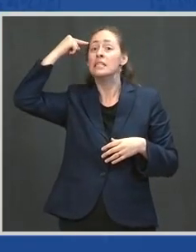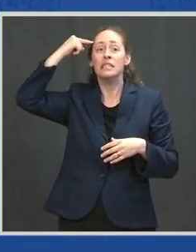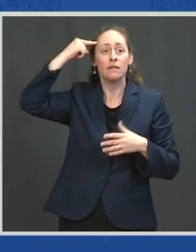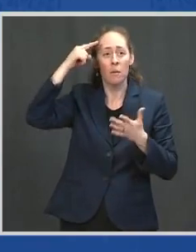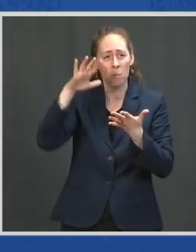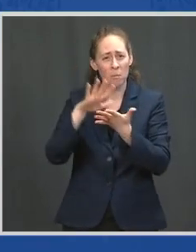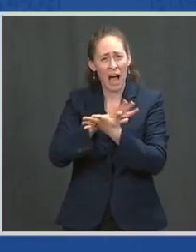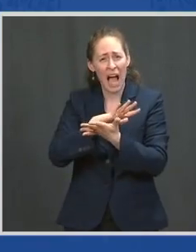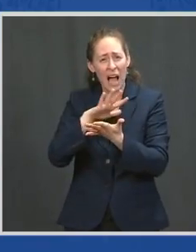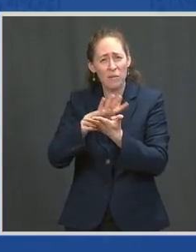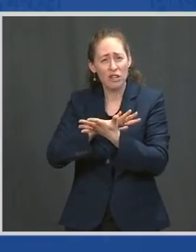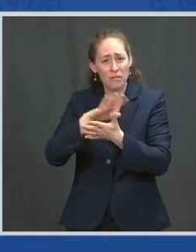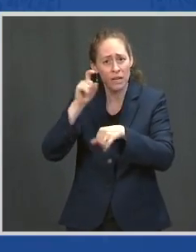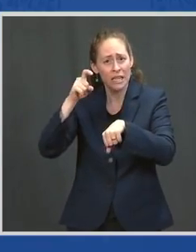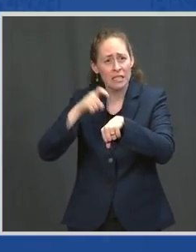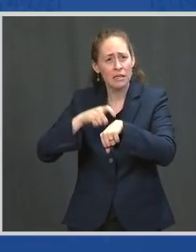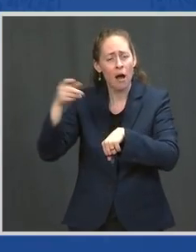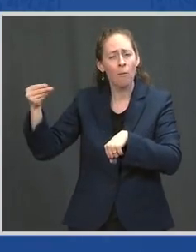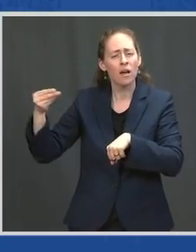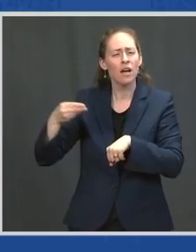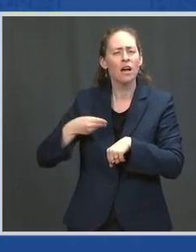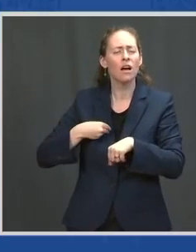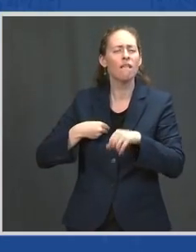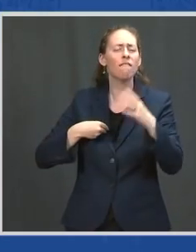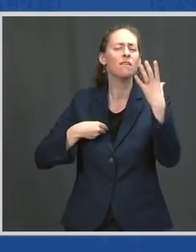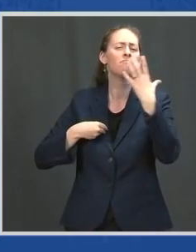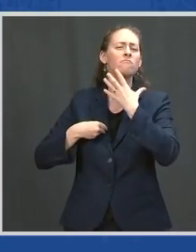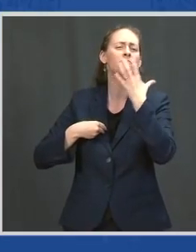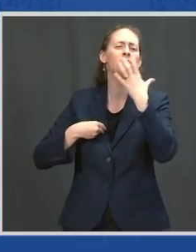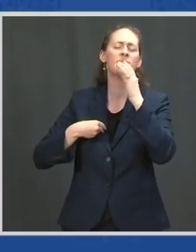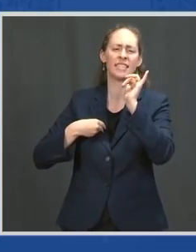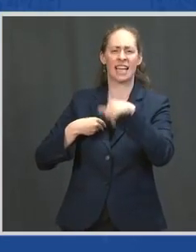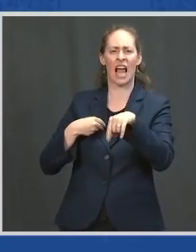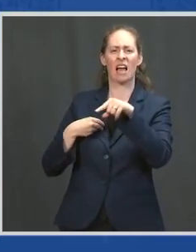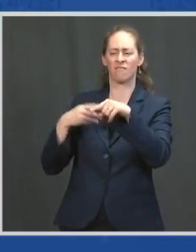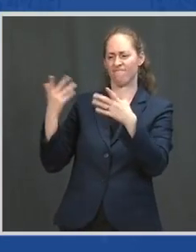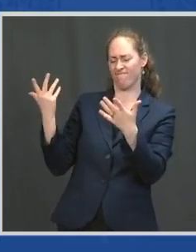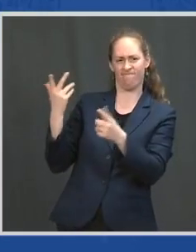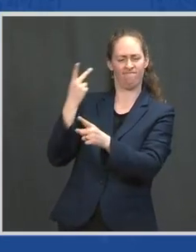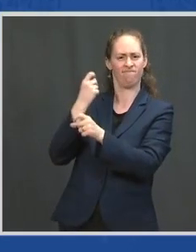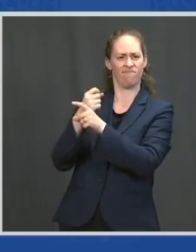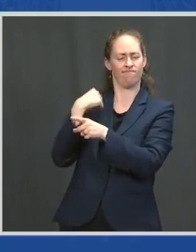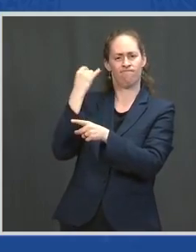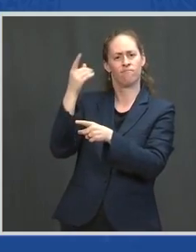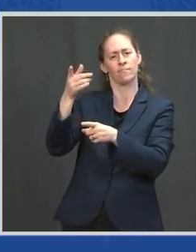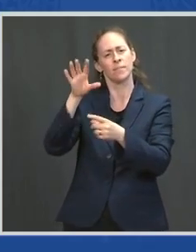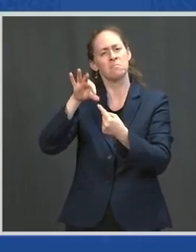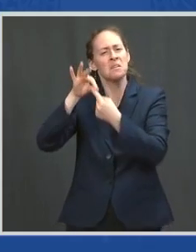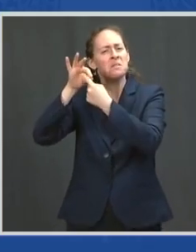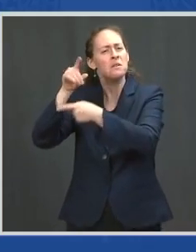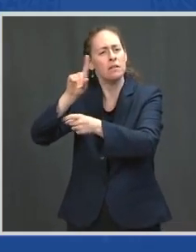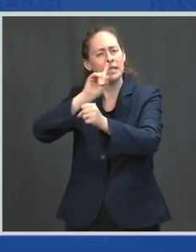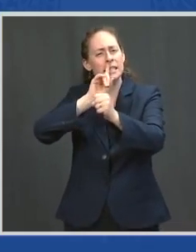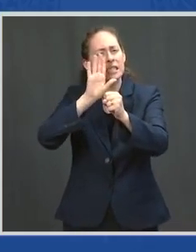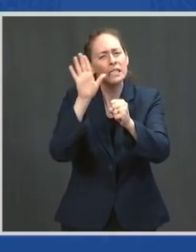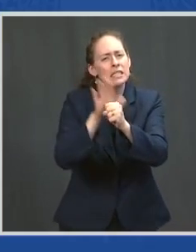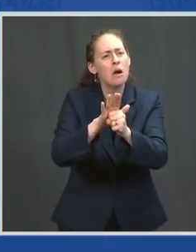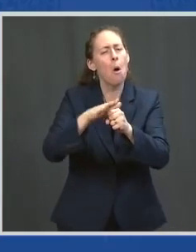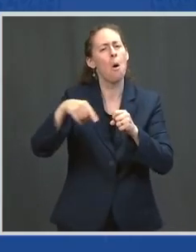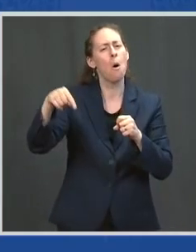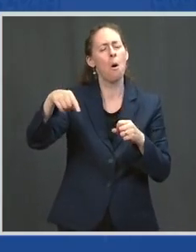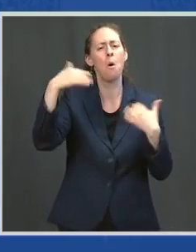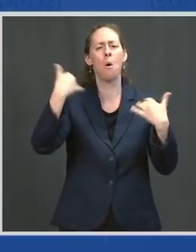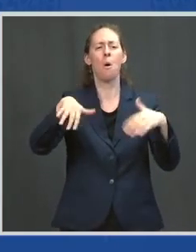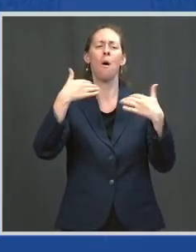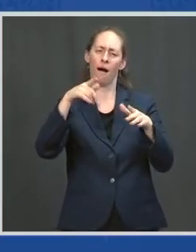time. Now, I know that she's a special example, but her commitment, and you know this,